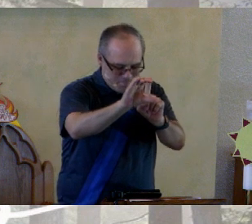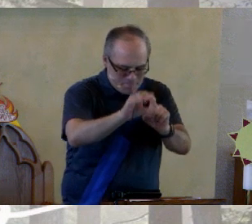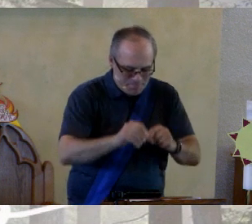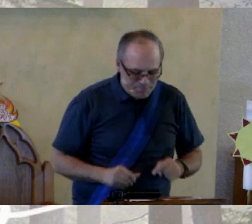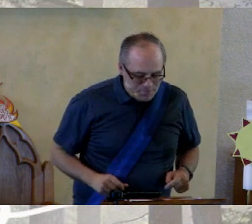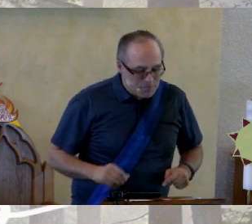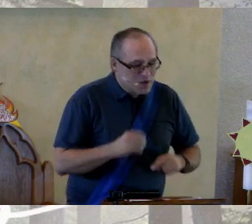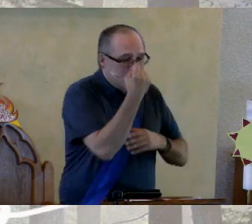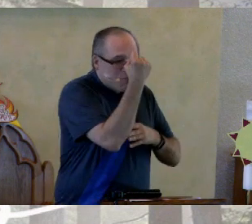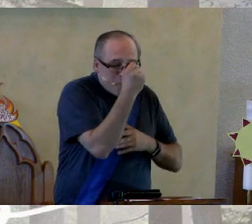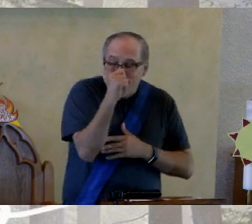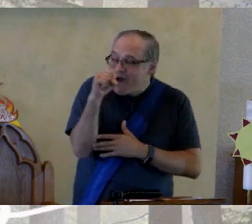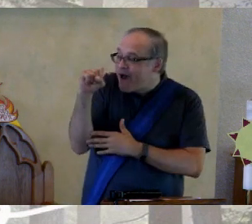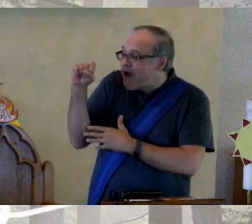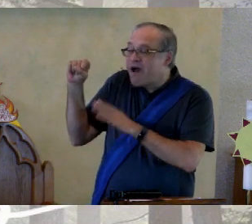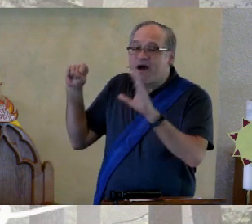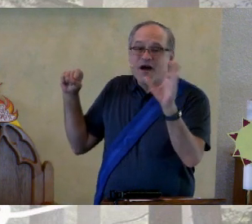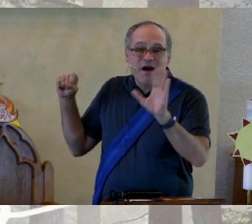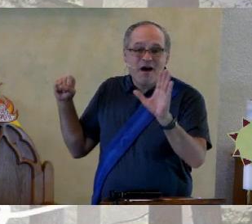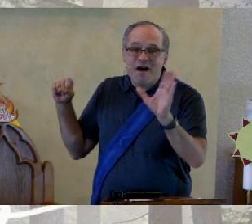No turning